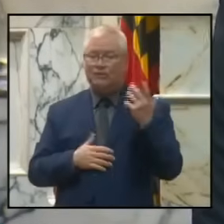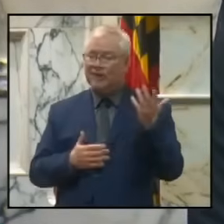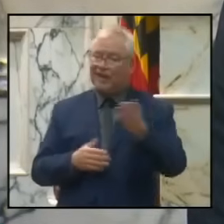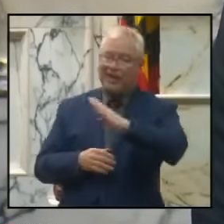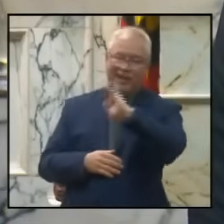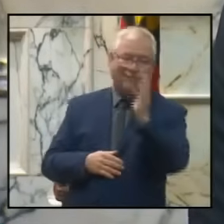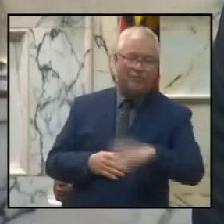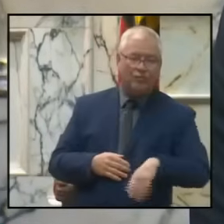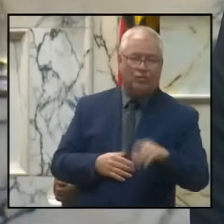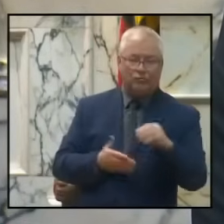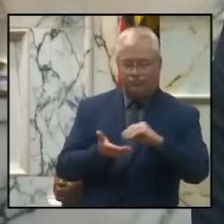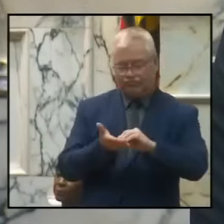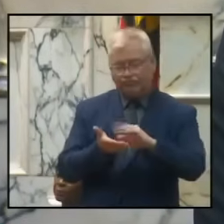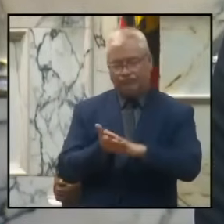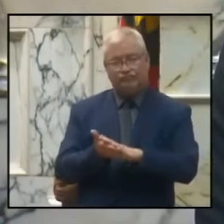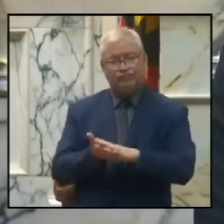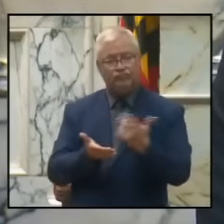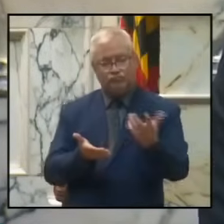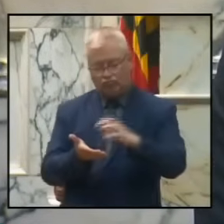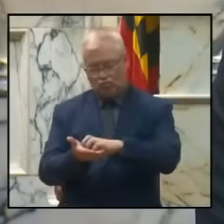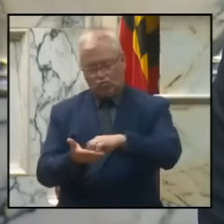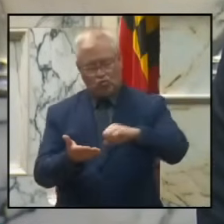clean, ever.